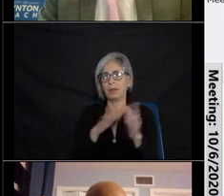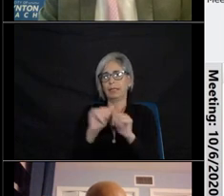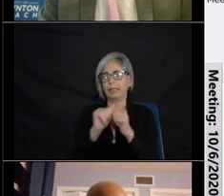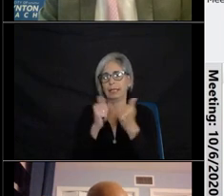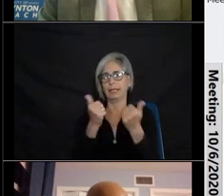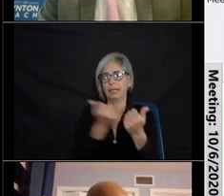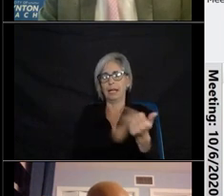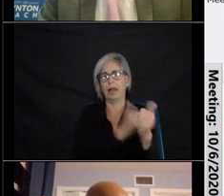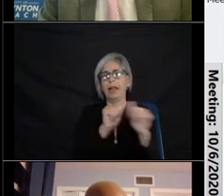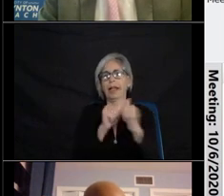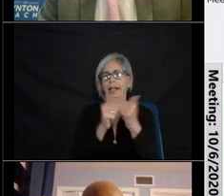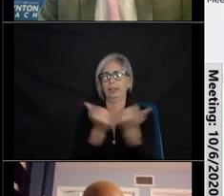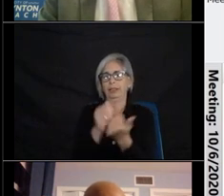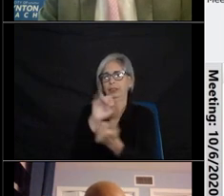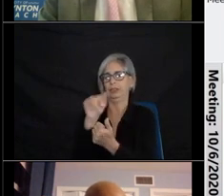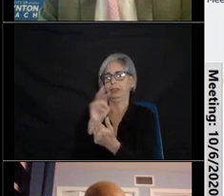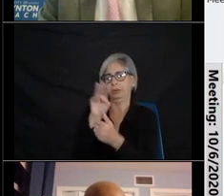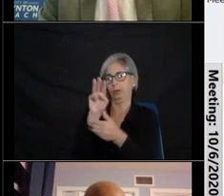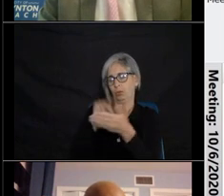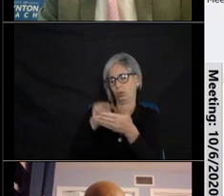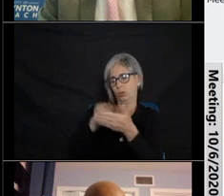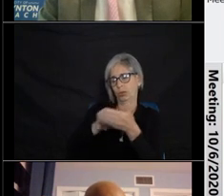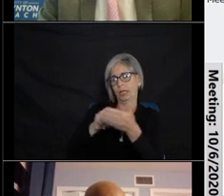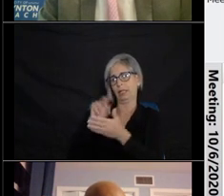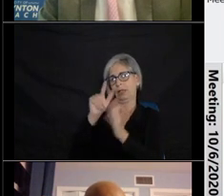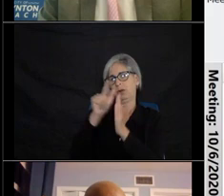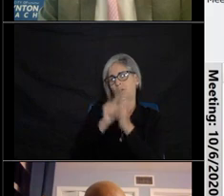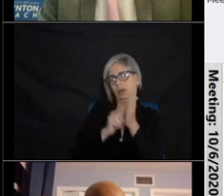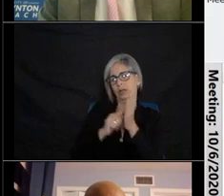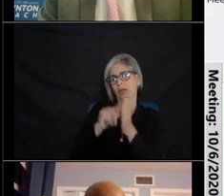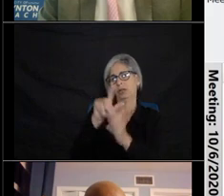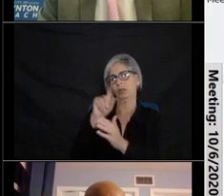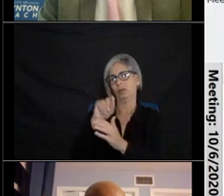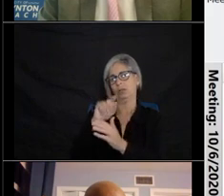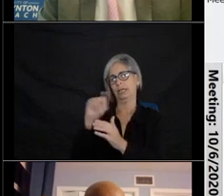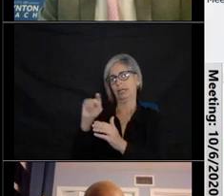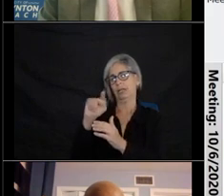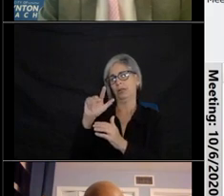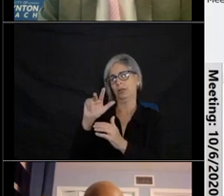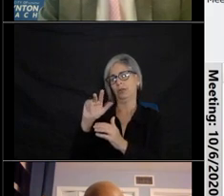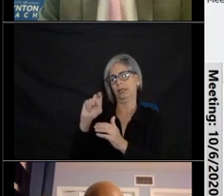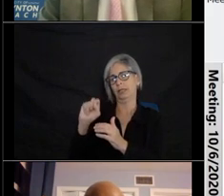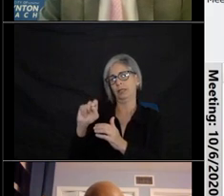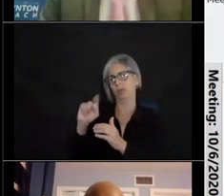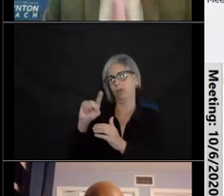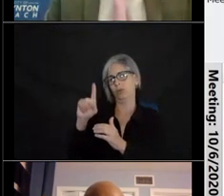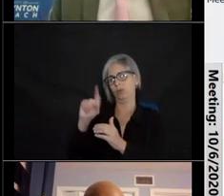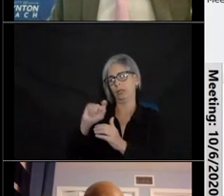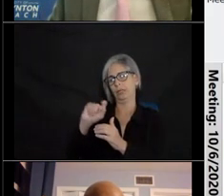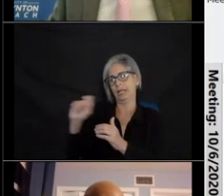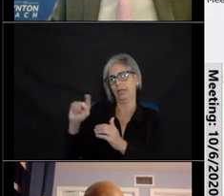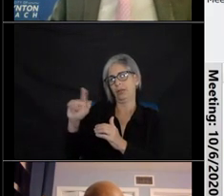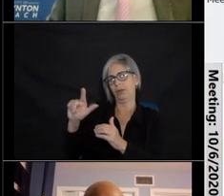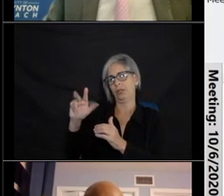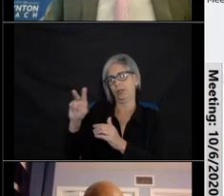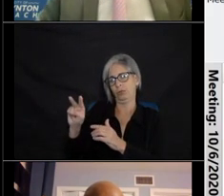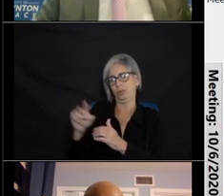Commission. Jim, would you please read ordinance number 20-31 and 20-32? All